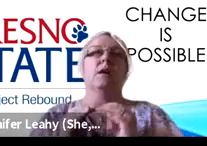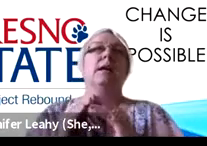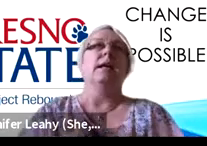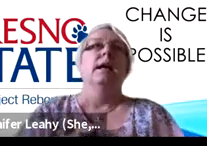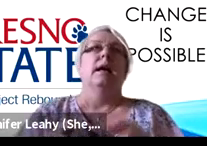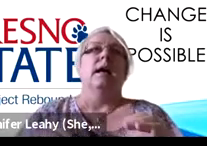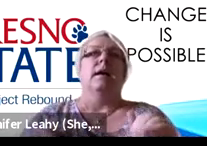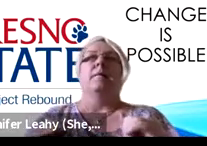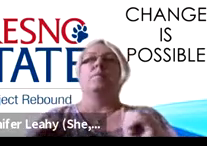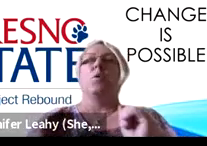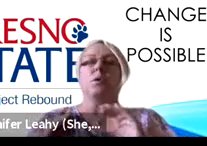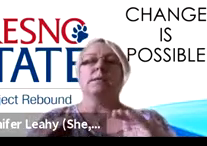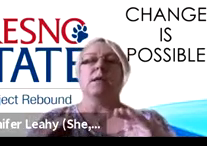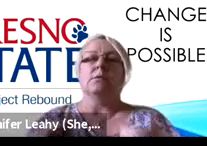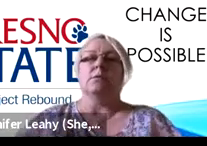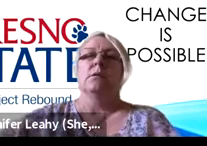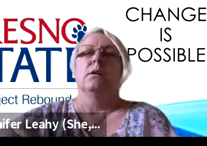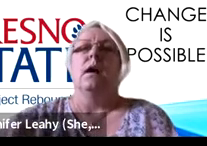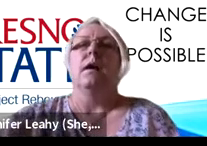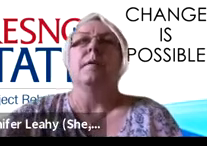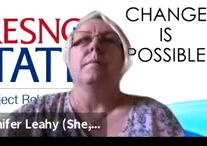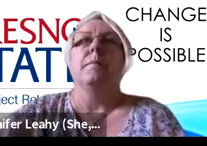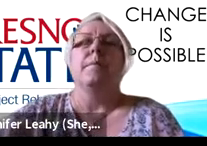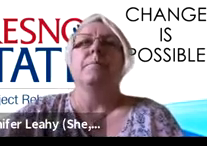it's a very horizontal